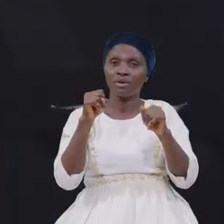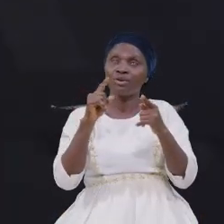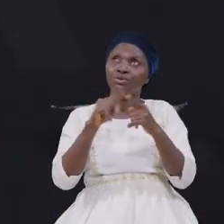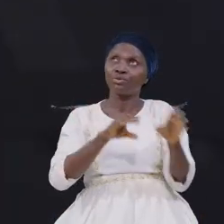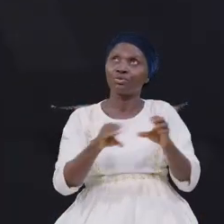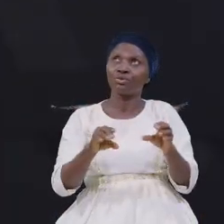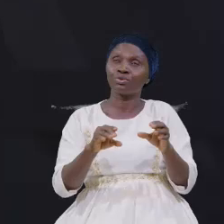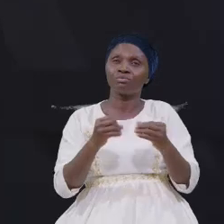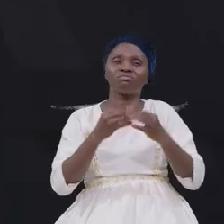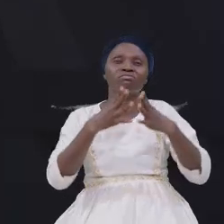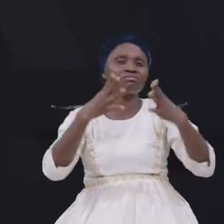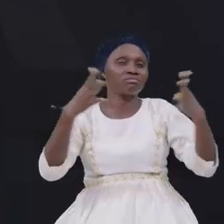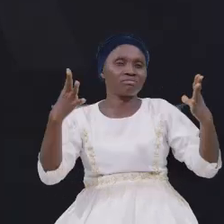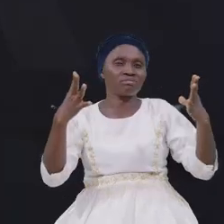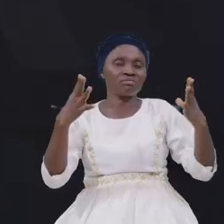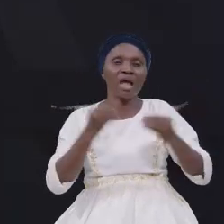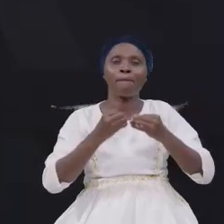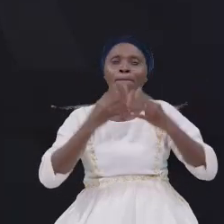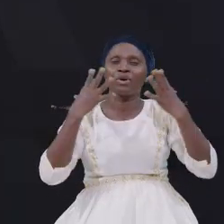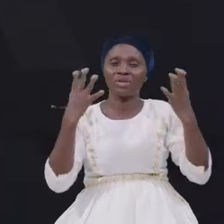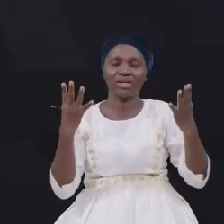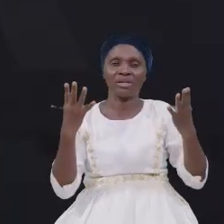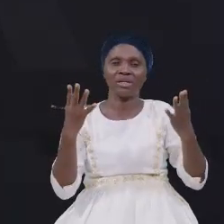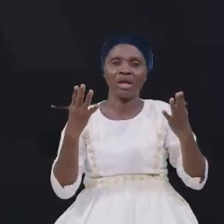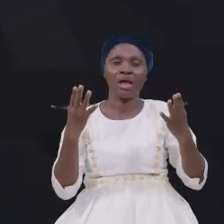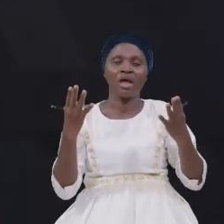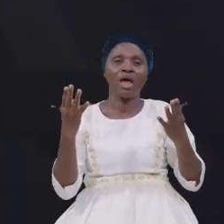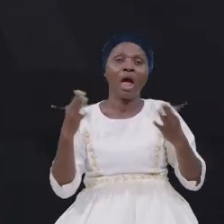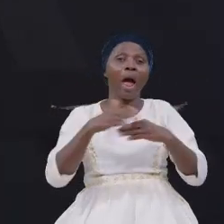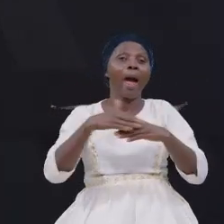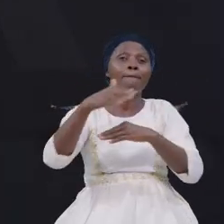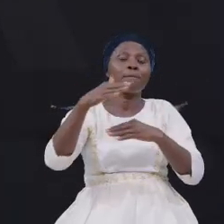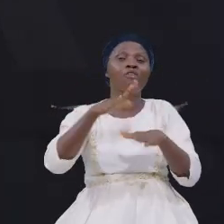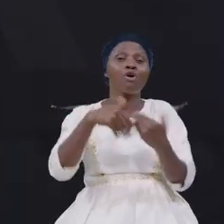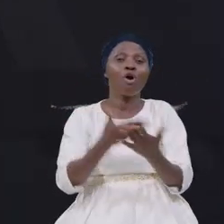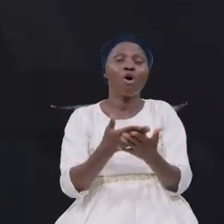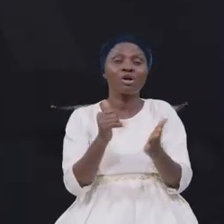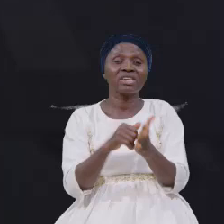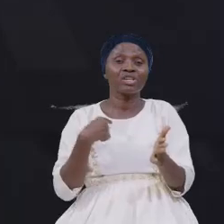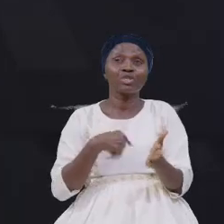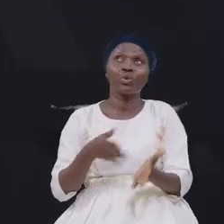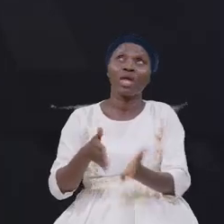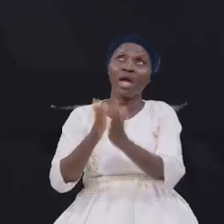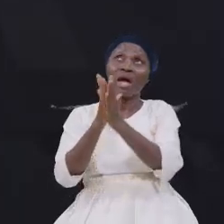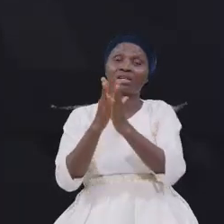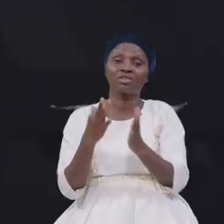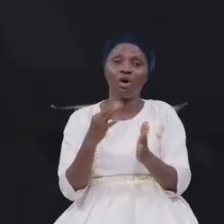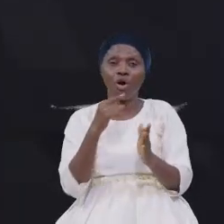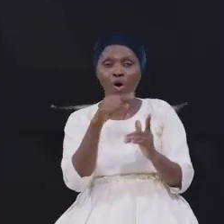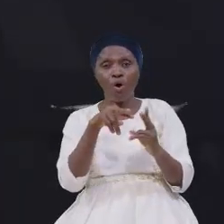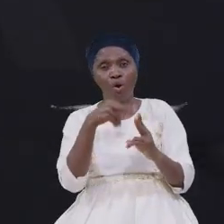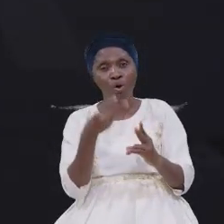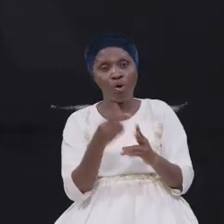exceeding abundantly above all that we ask or seek. Above